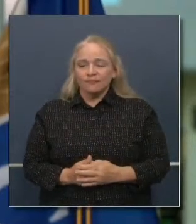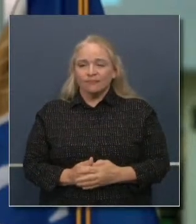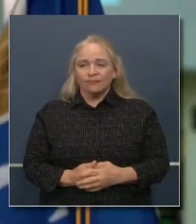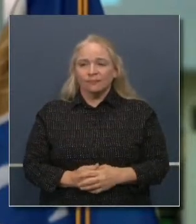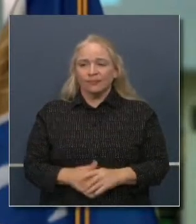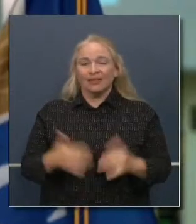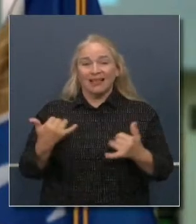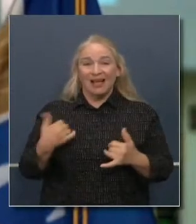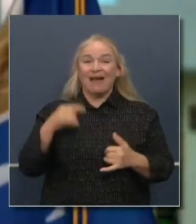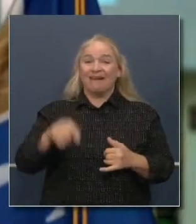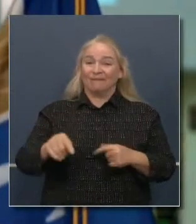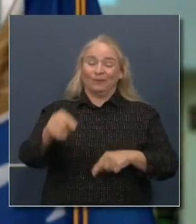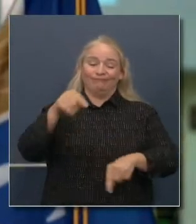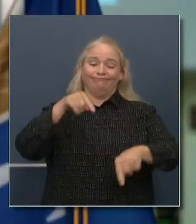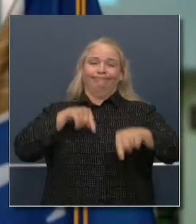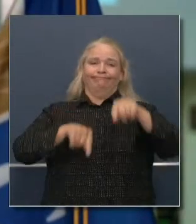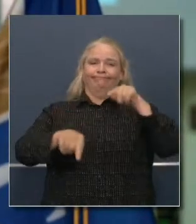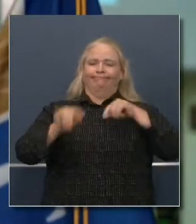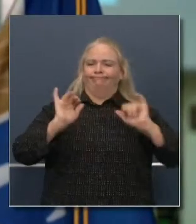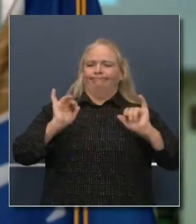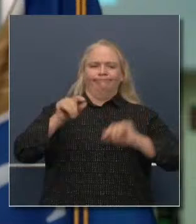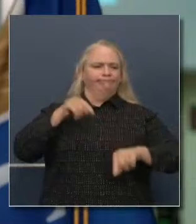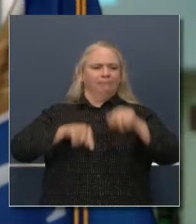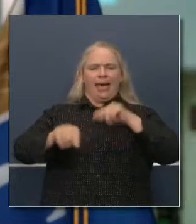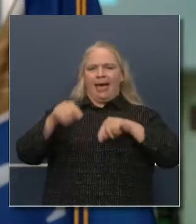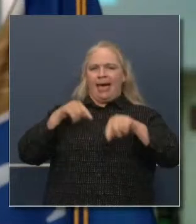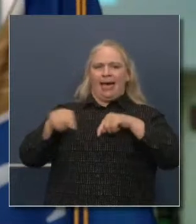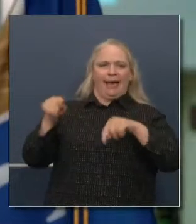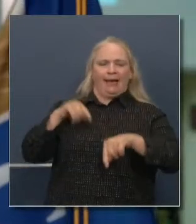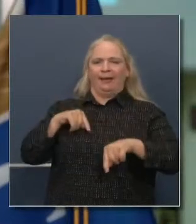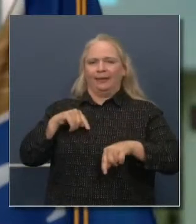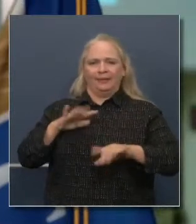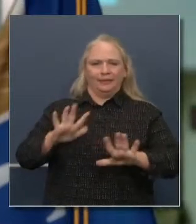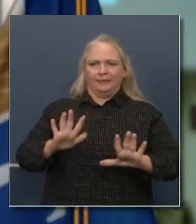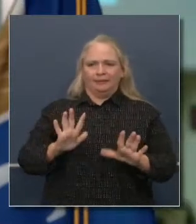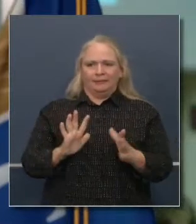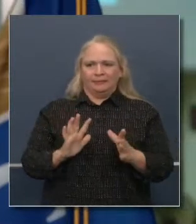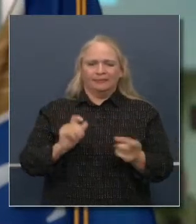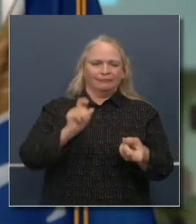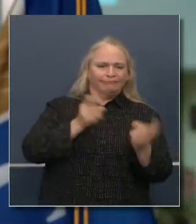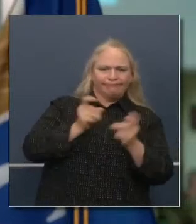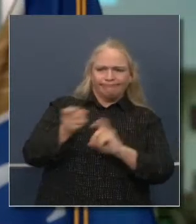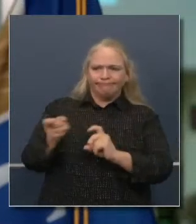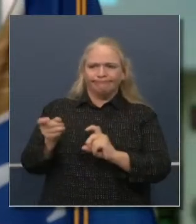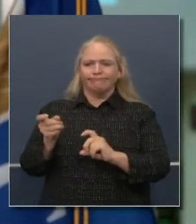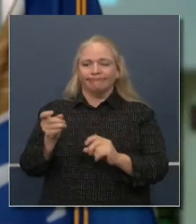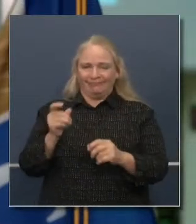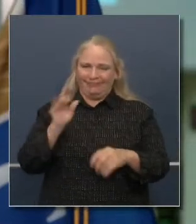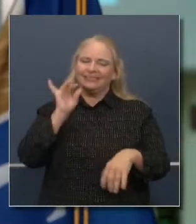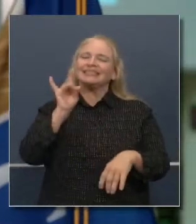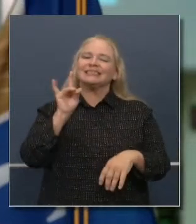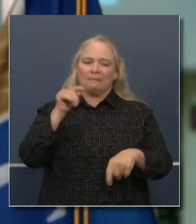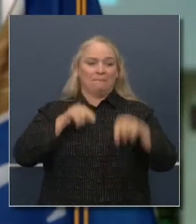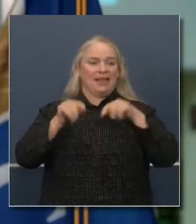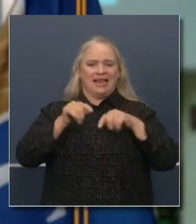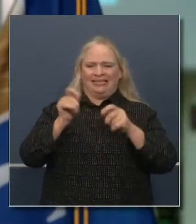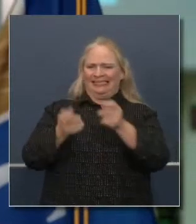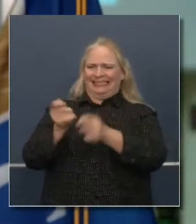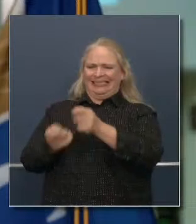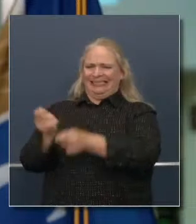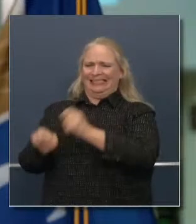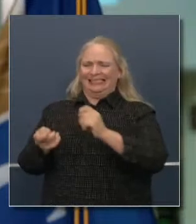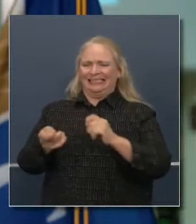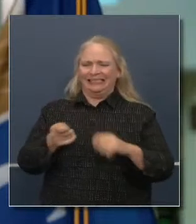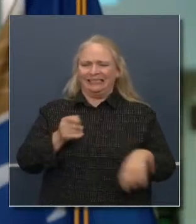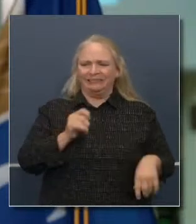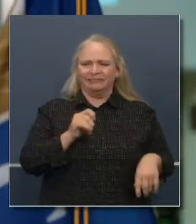of our original stay-at-home order, but doing so utilizing what commonly referred to as a dimmer switch, not an on and